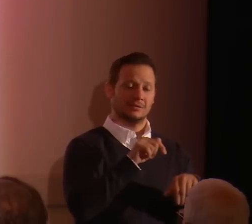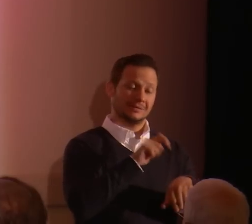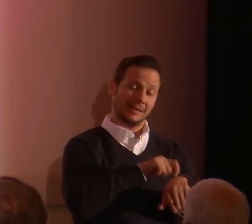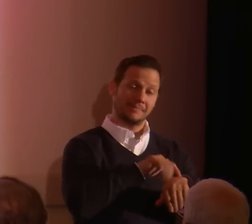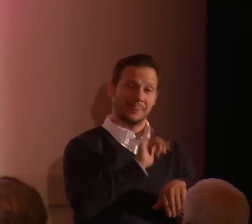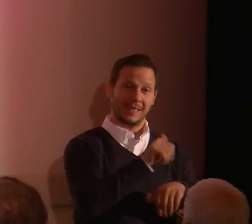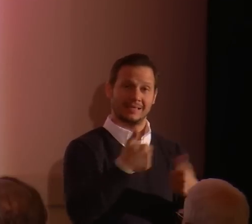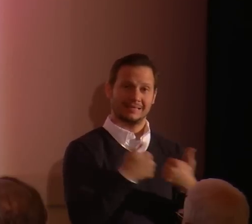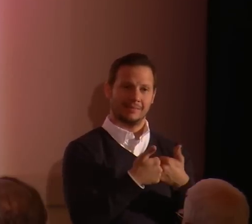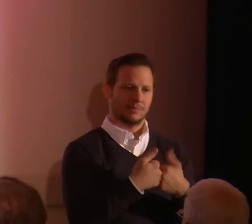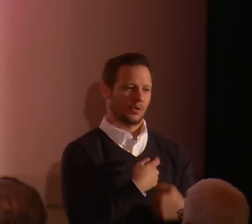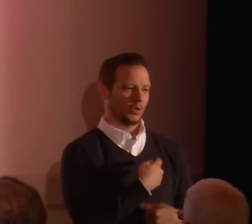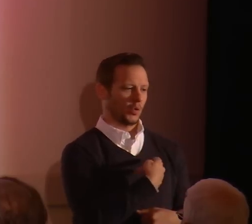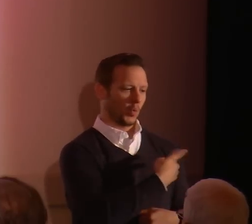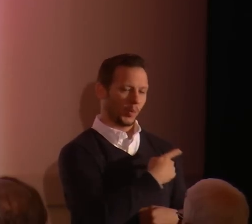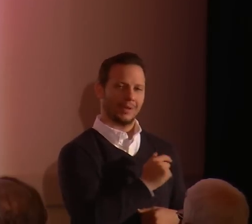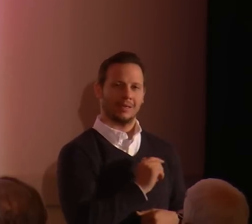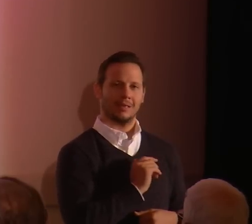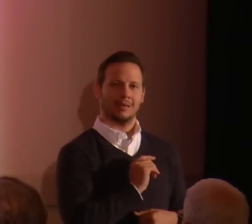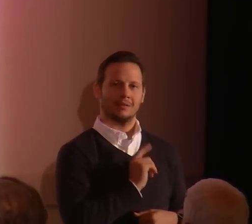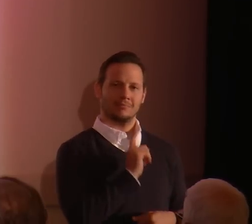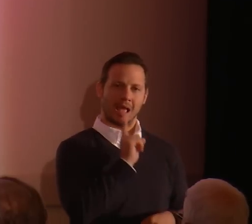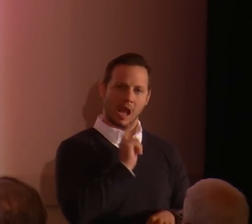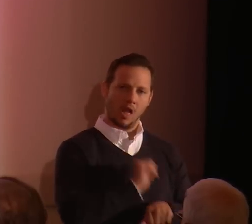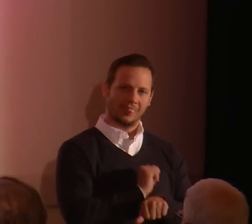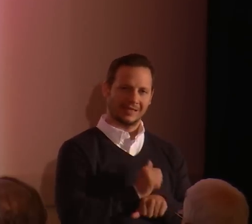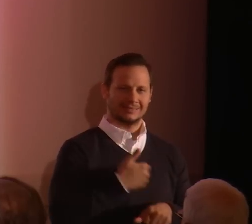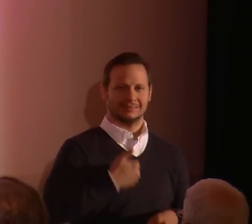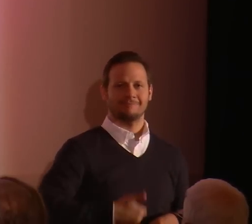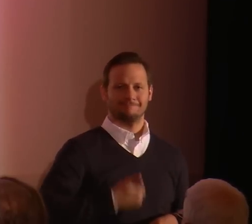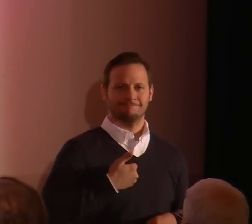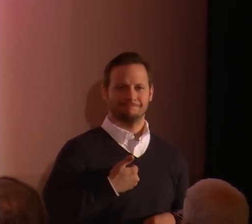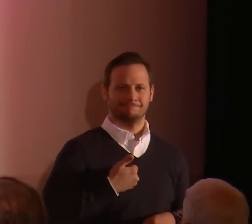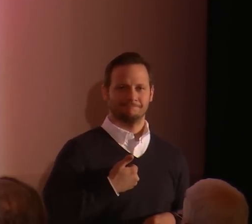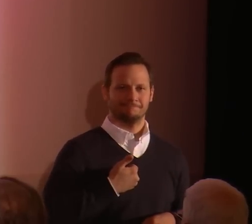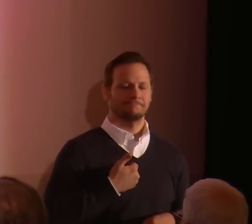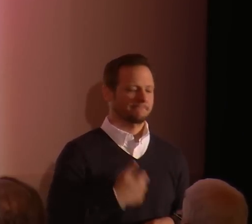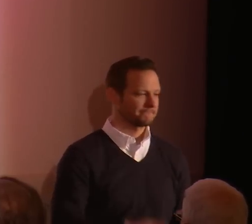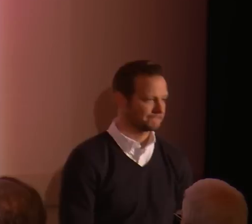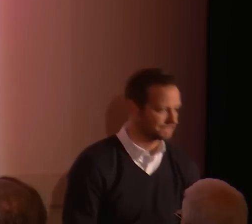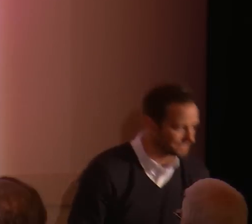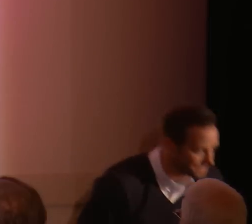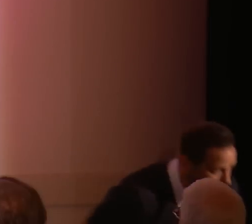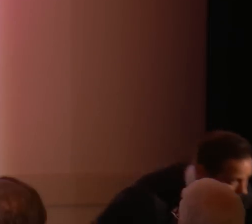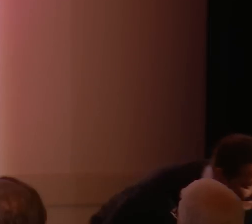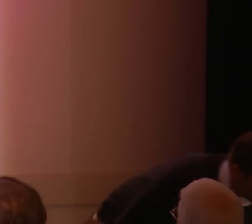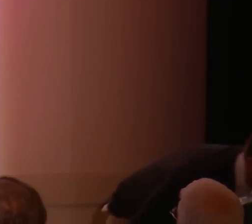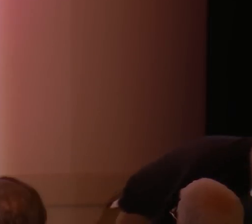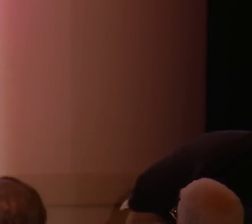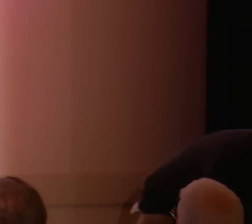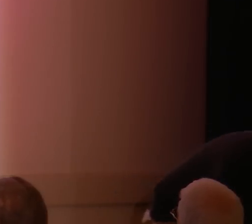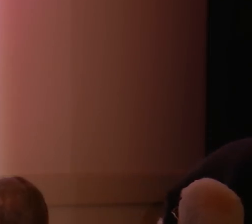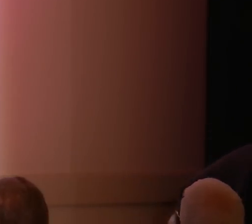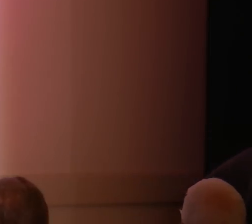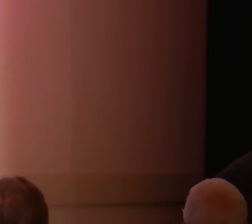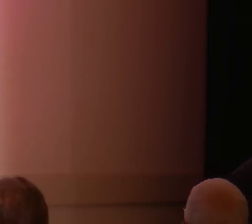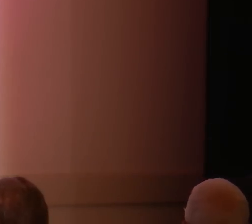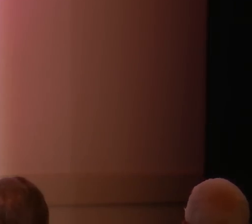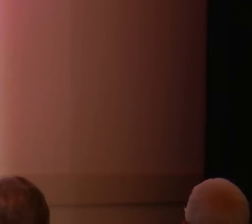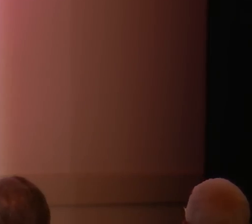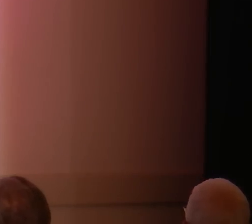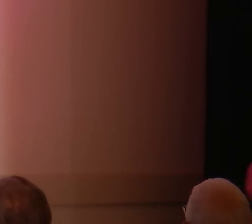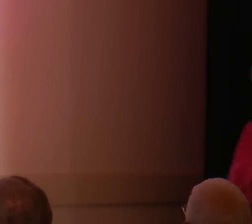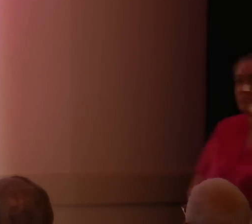our authentic selves. So, fast forward back to that morning that you saw me get the little bite on my neck